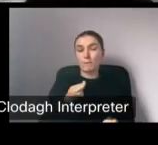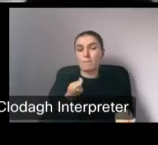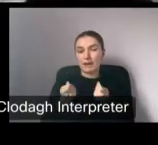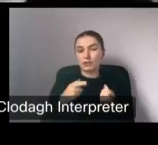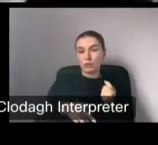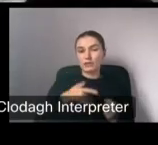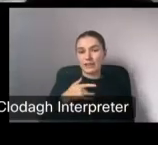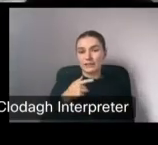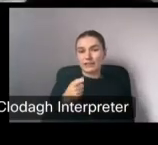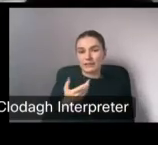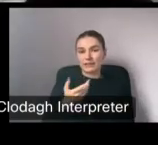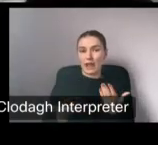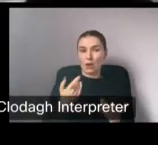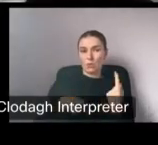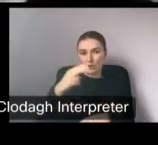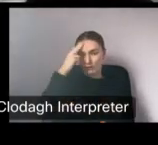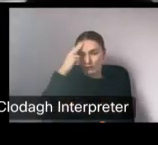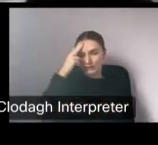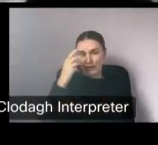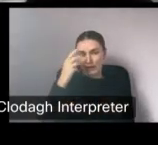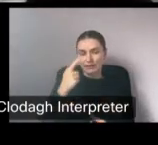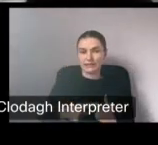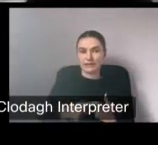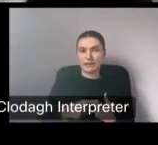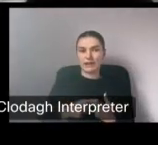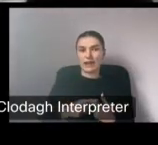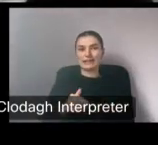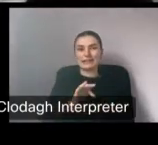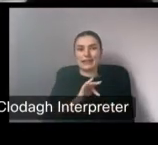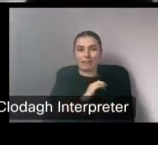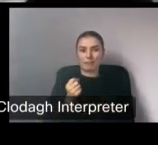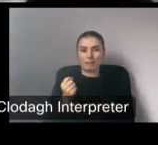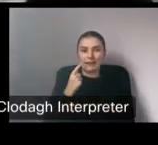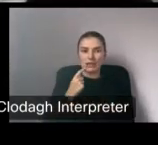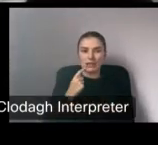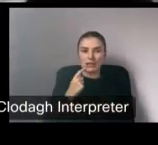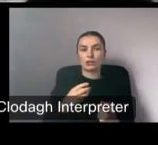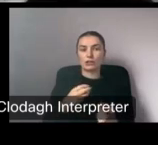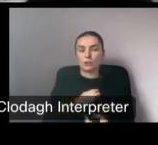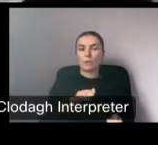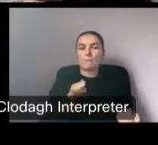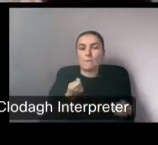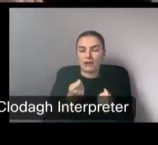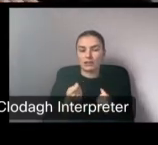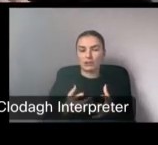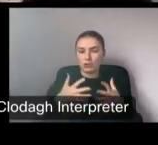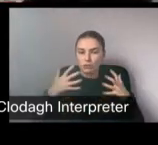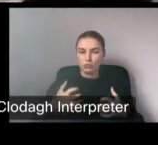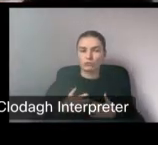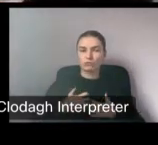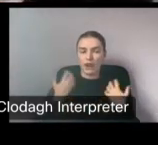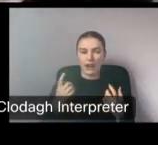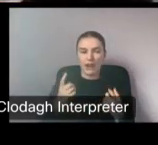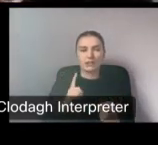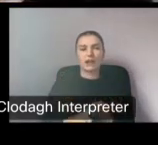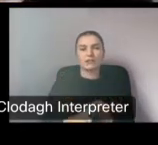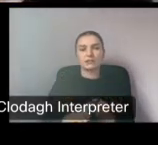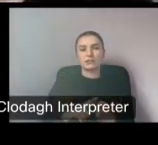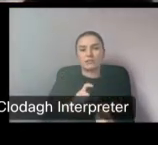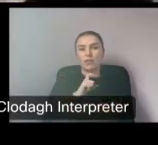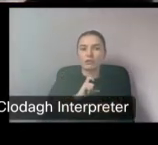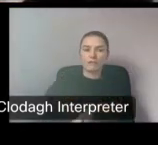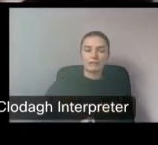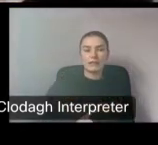feelings. That's the way we understand it. It's a form of self-medication to manage the huge rage, the low self-esteem,